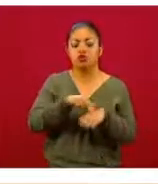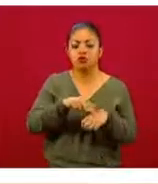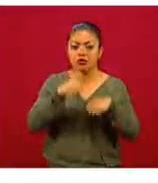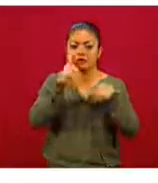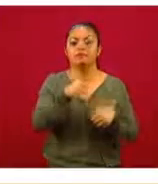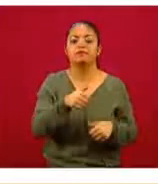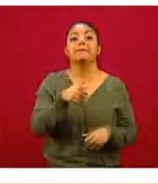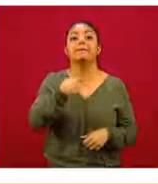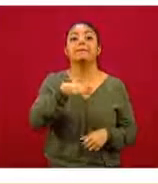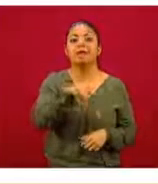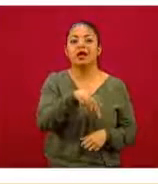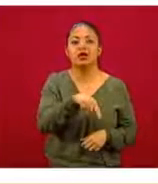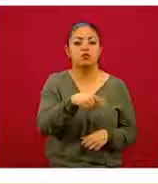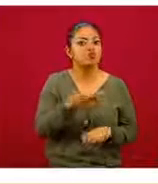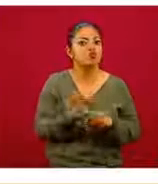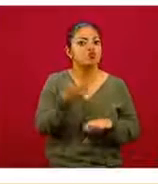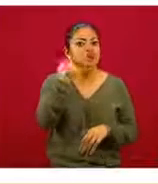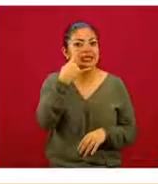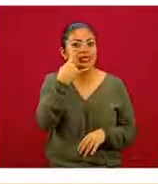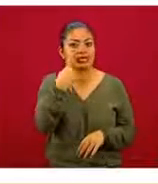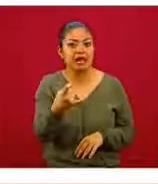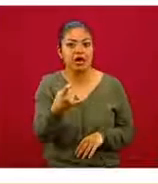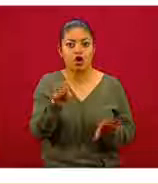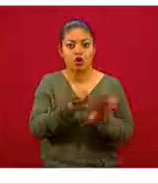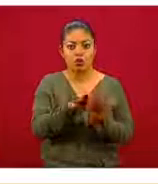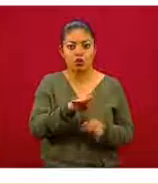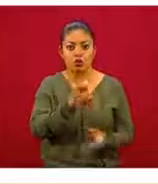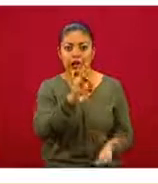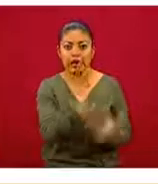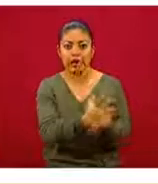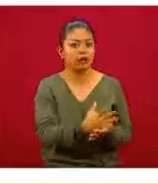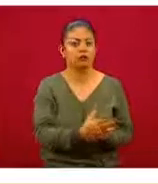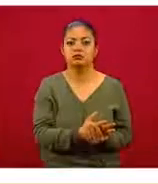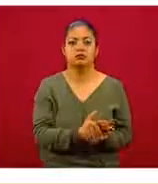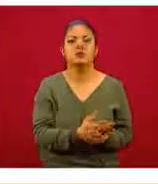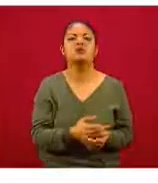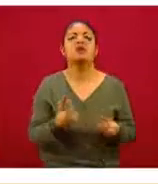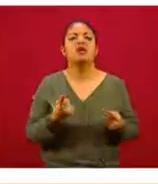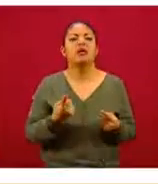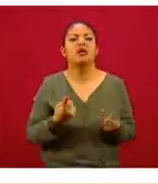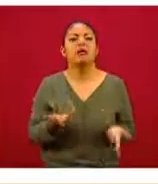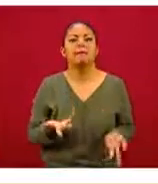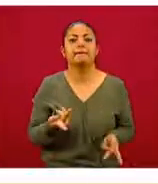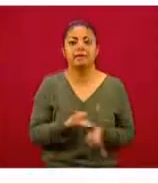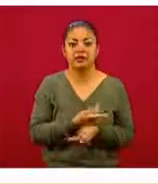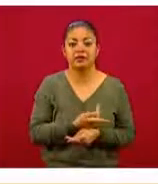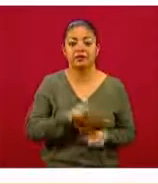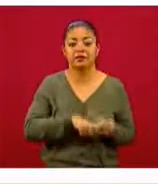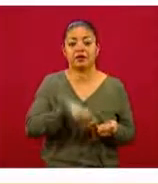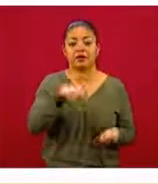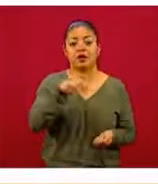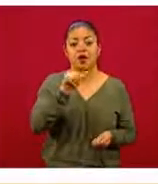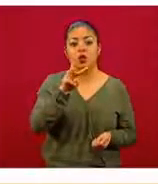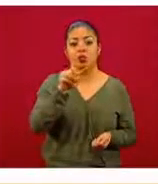We have seen this in pediatric consultation, but it is very strange to see this.